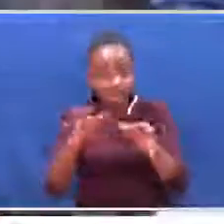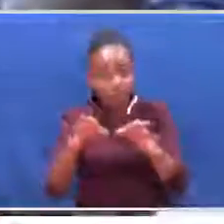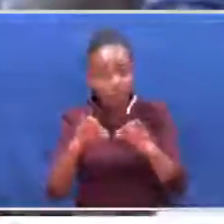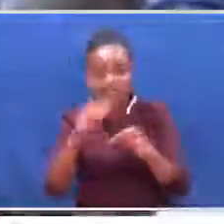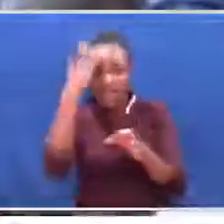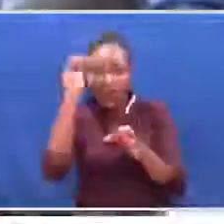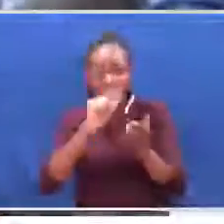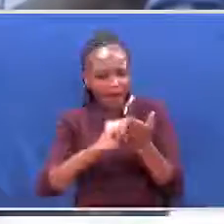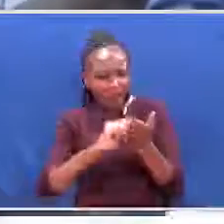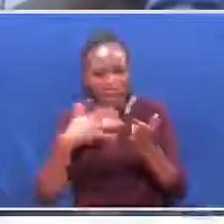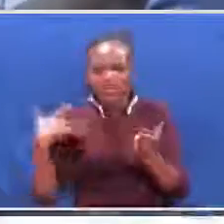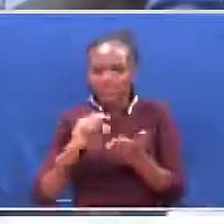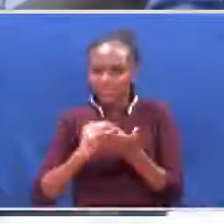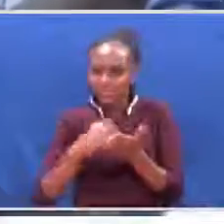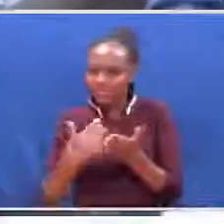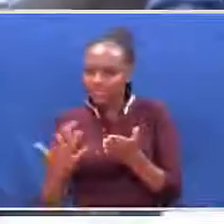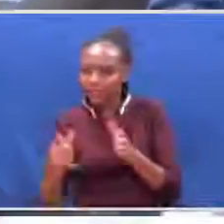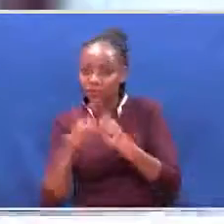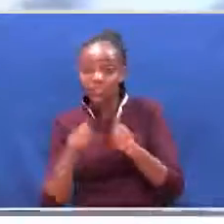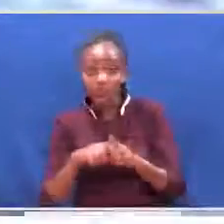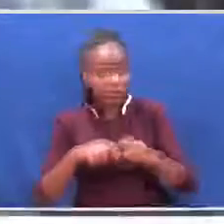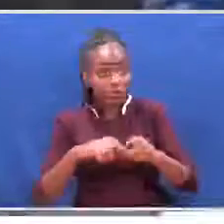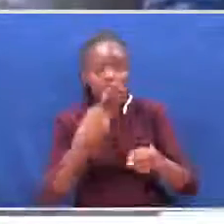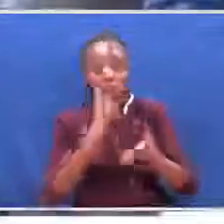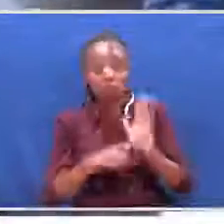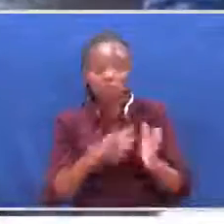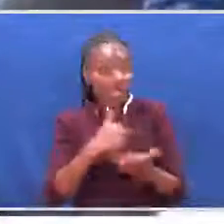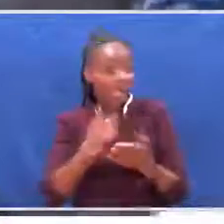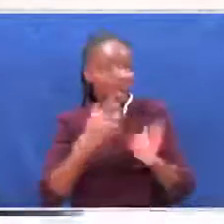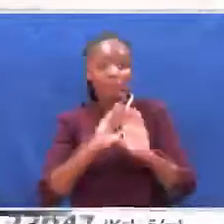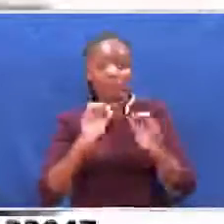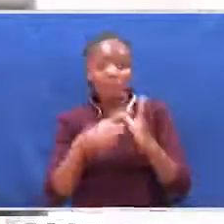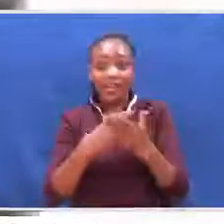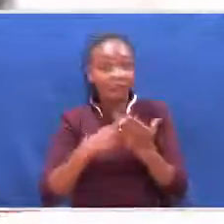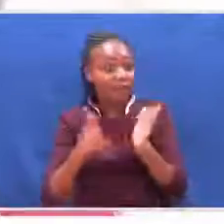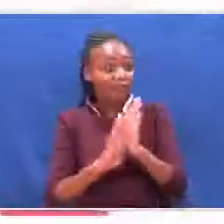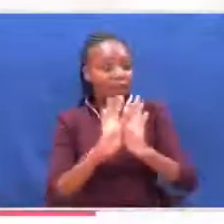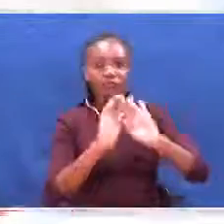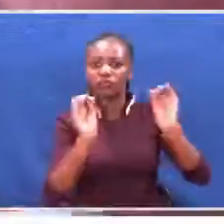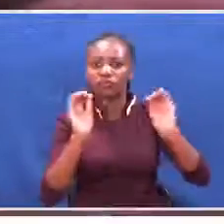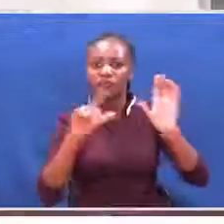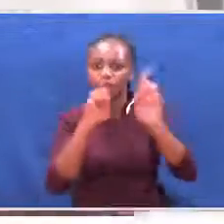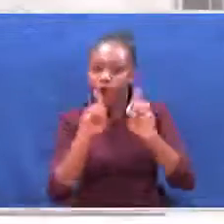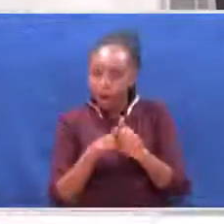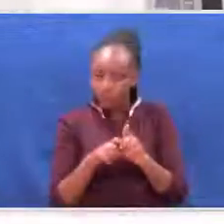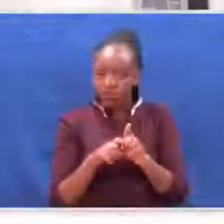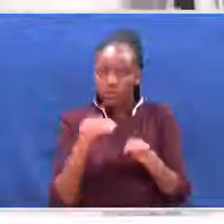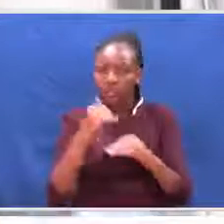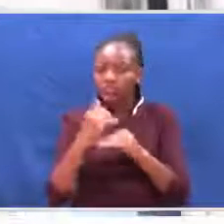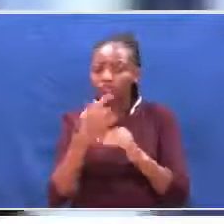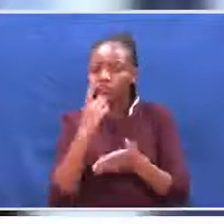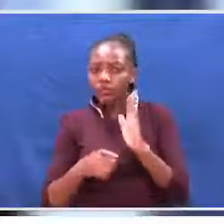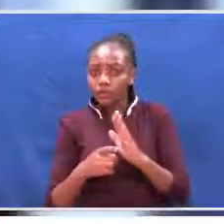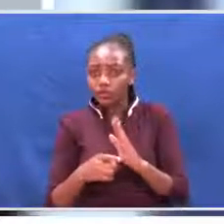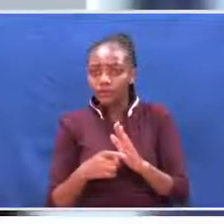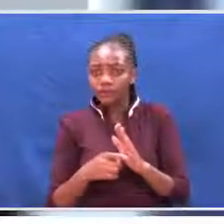he signed the document, rendering his government helpless and failing to pay its pending bills. The Sonko administration claims that a